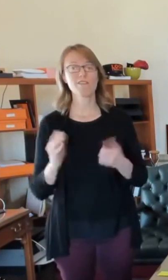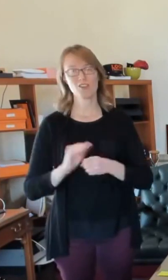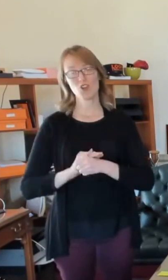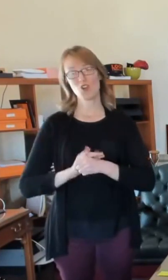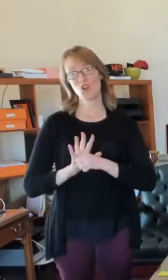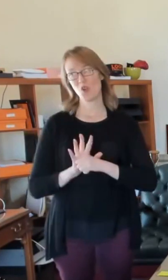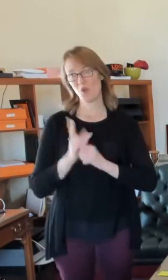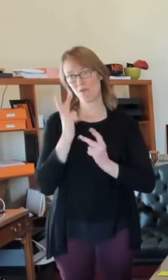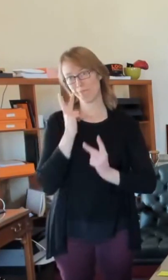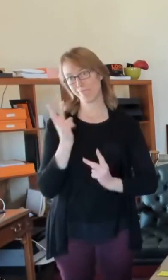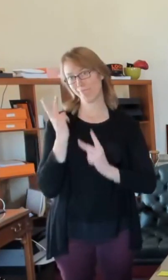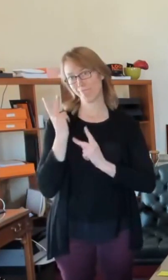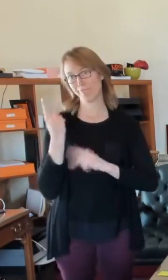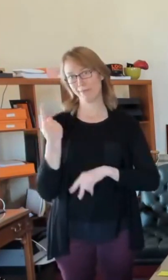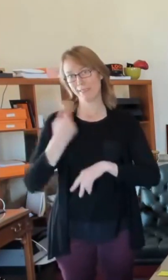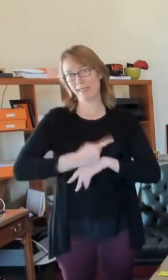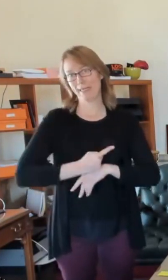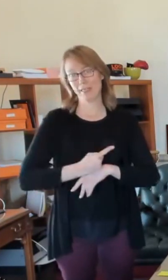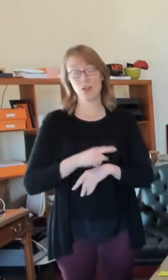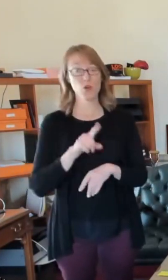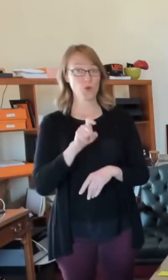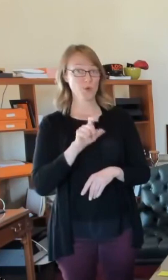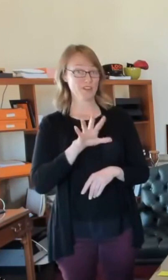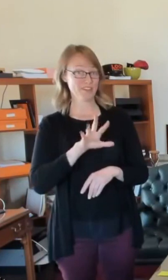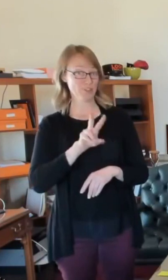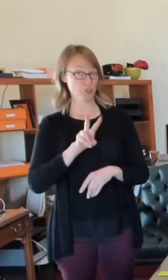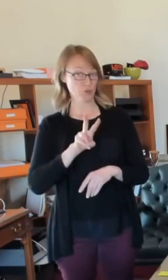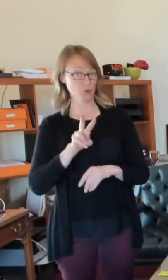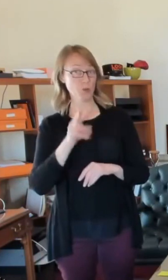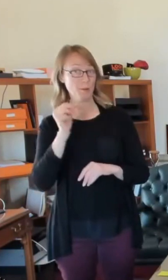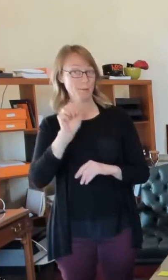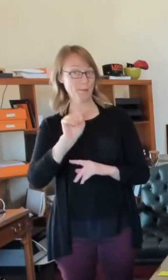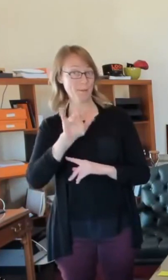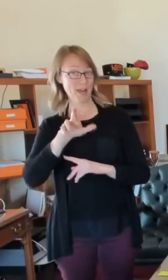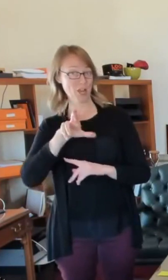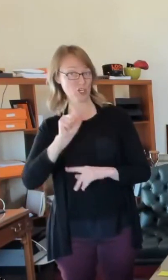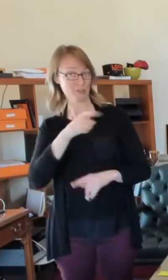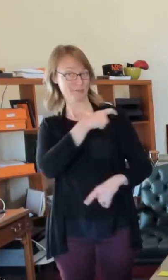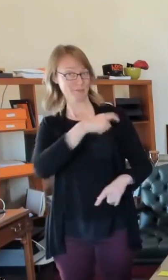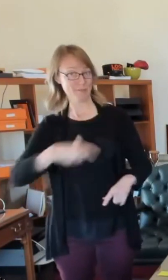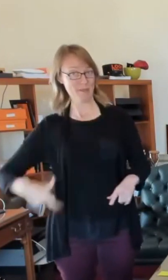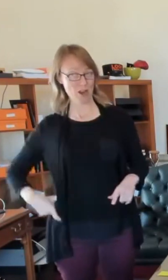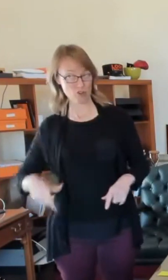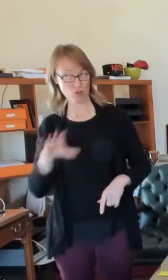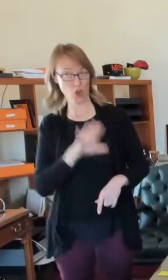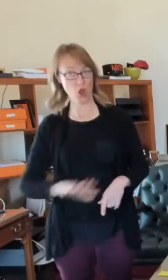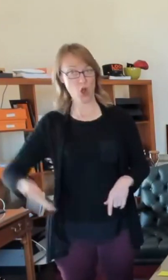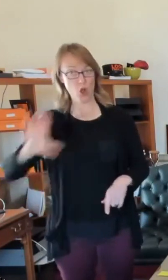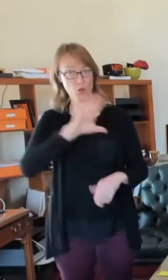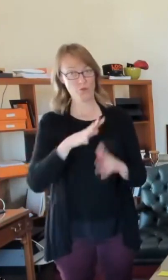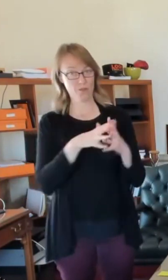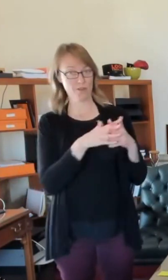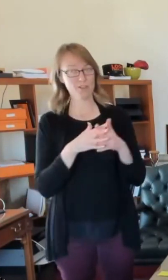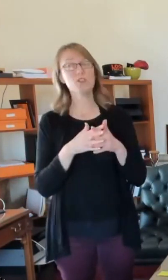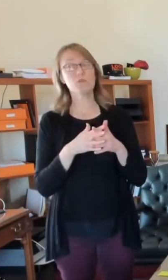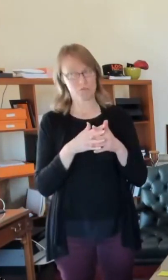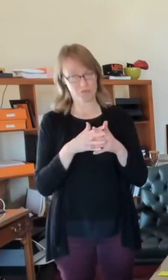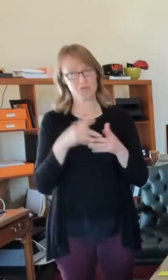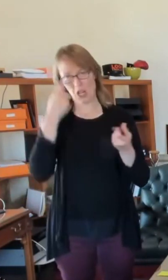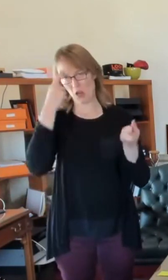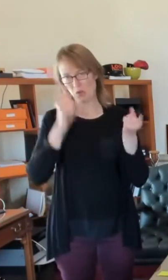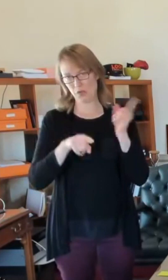were 152 mayors around the country who signed on to declaring this a COVID Memorial Day for